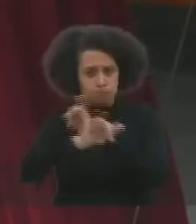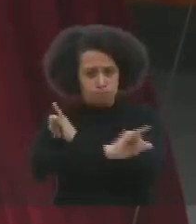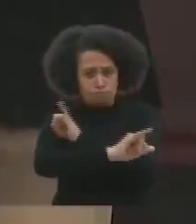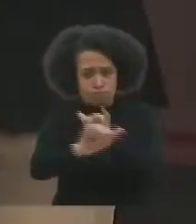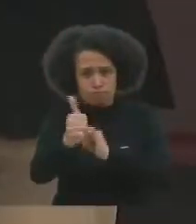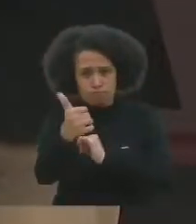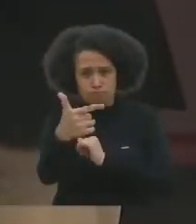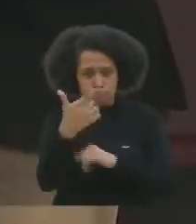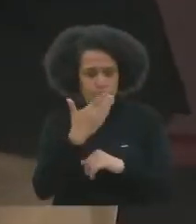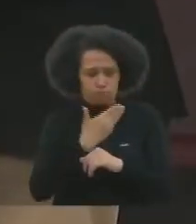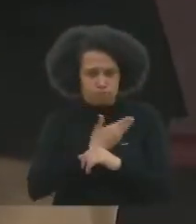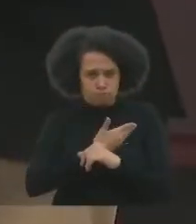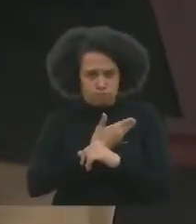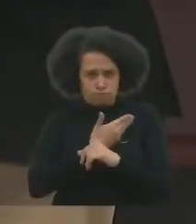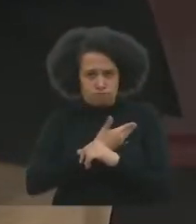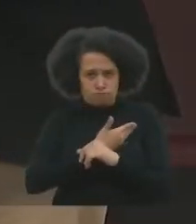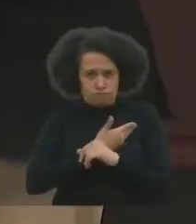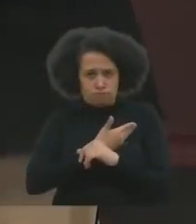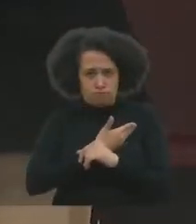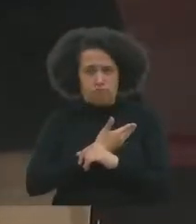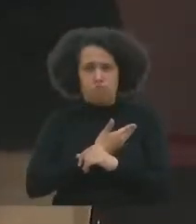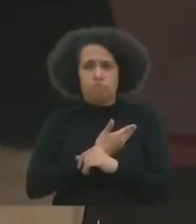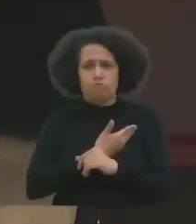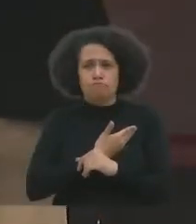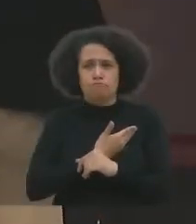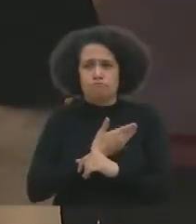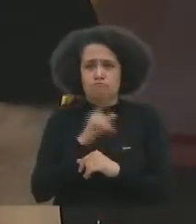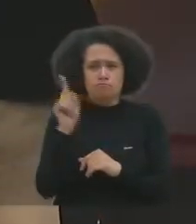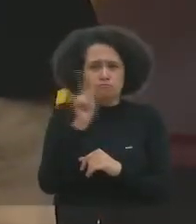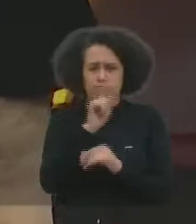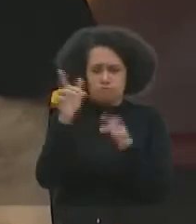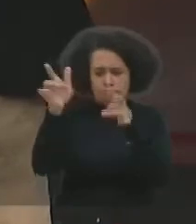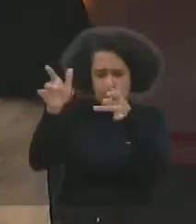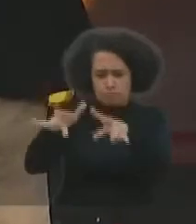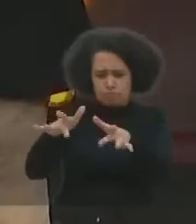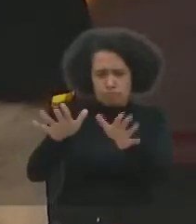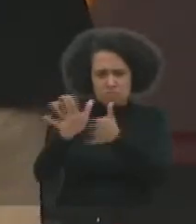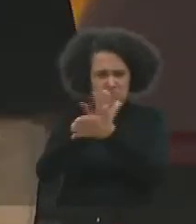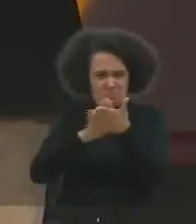"See that you do not despise these little ones." Olha, não desprezeis nenhum desses